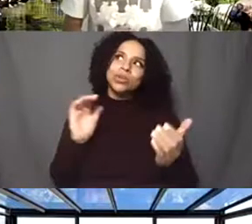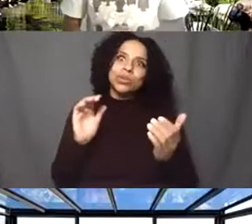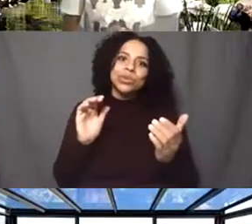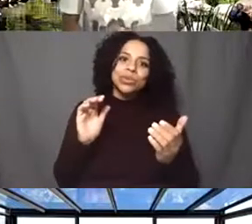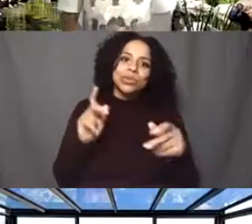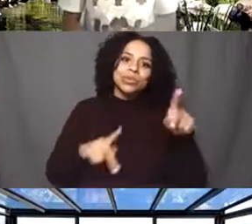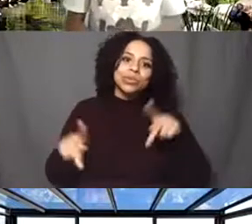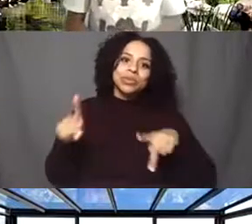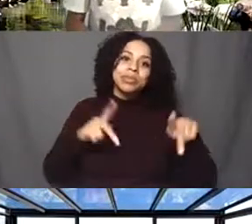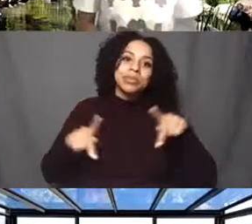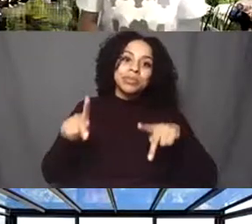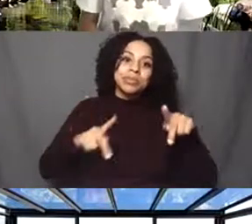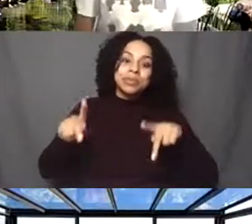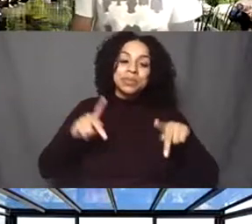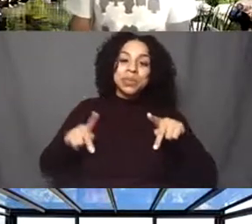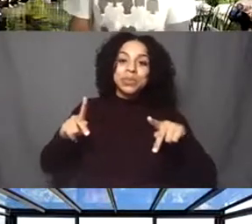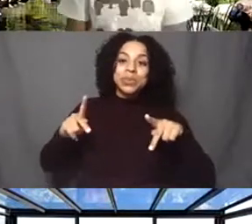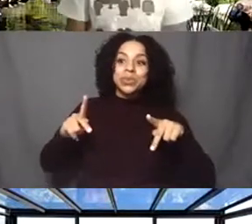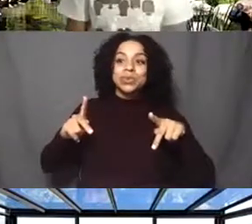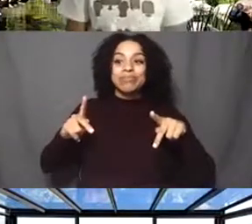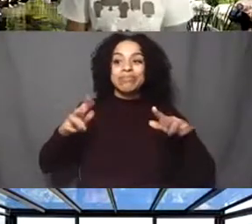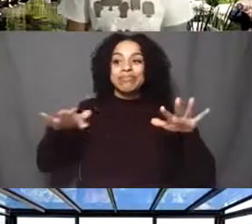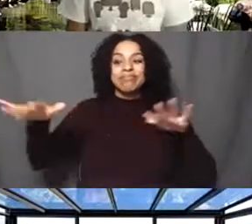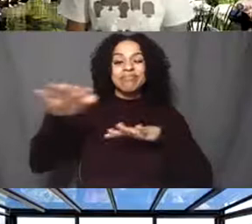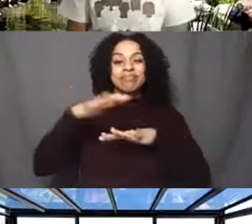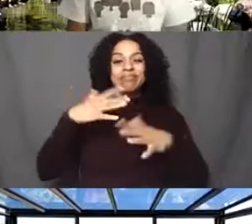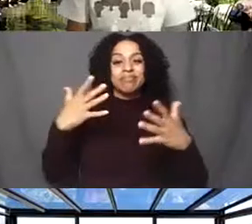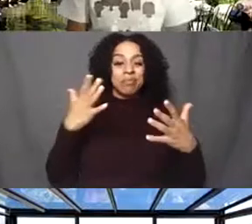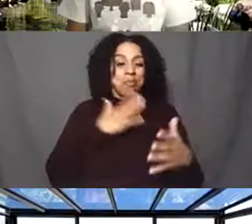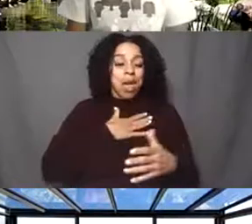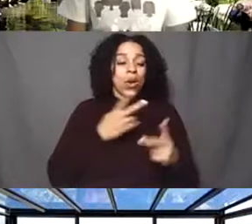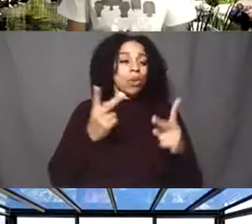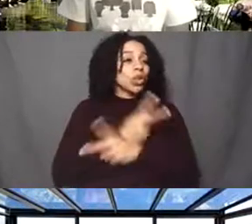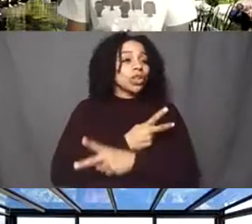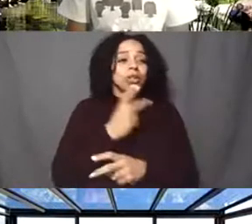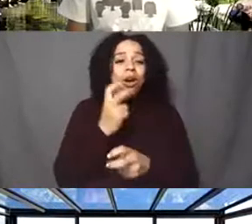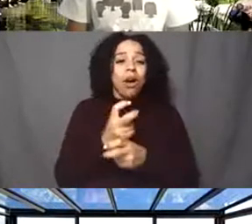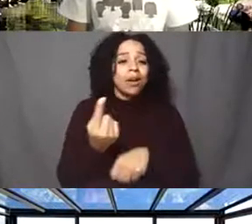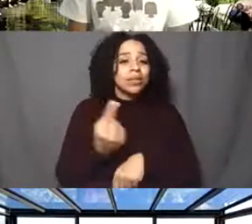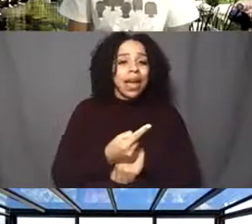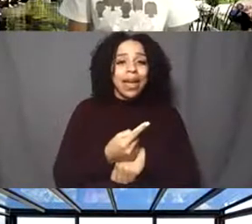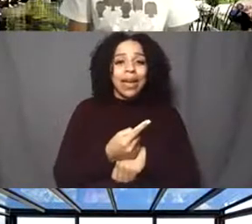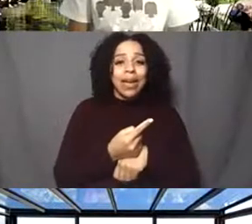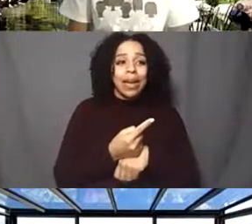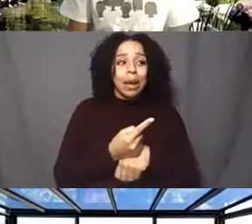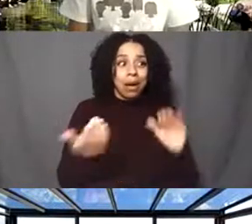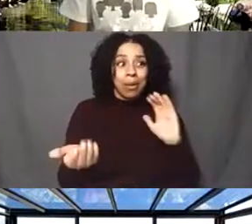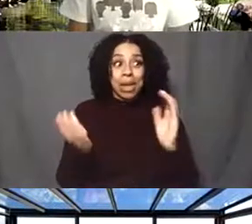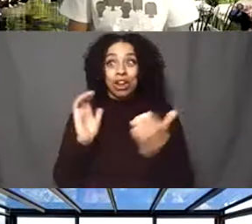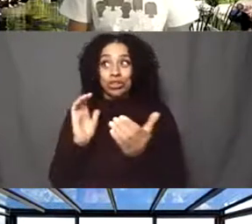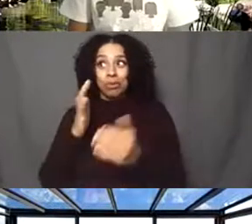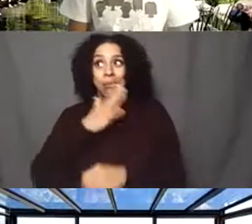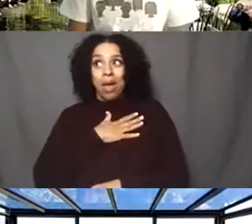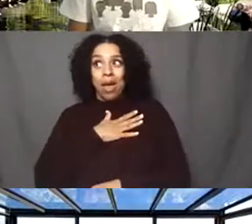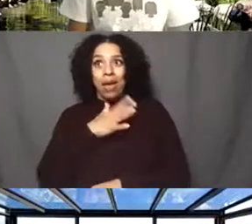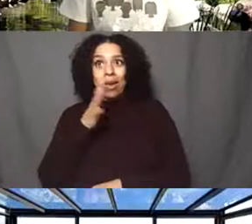day is nothing compared to what even my father or my grandmother, and certainly not my great-great-grandparents, have had to